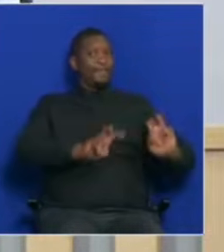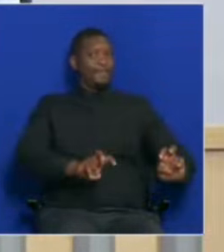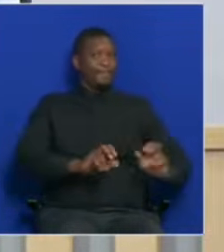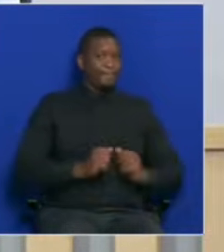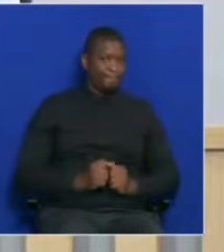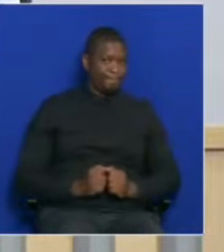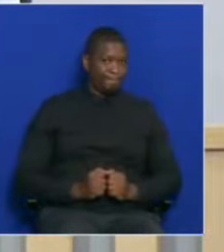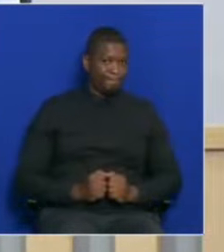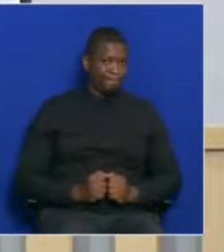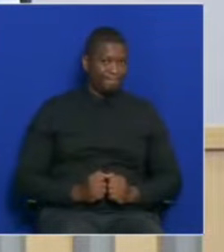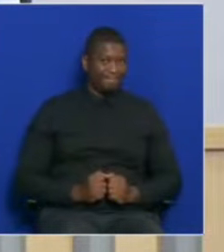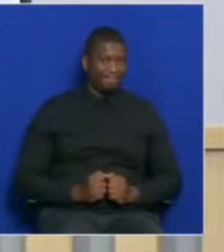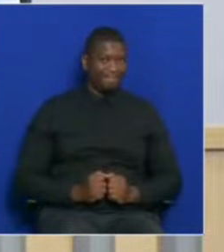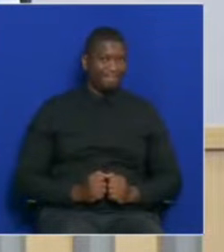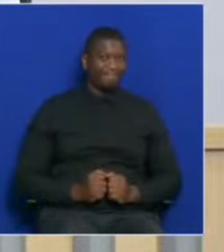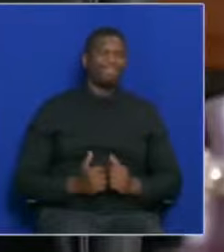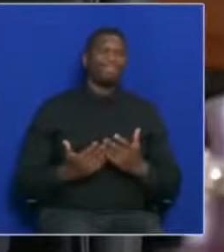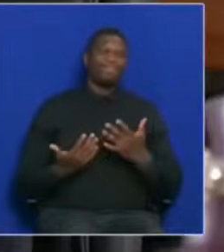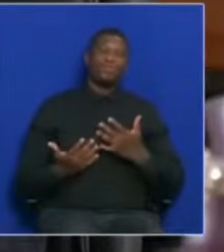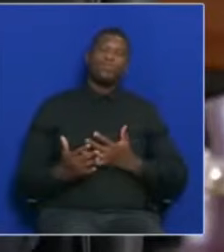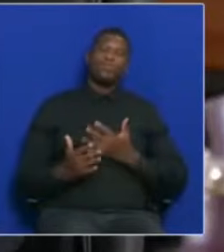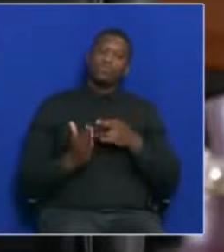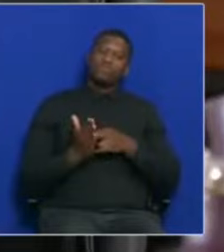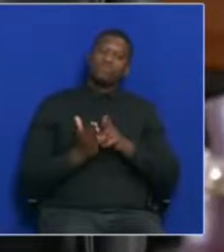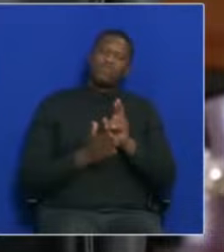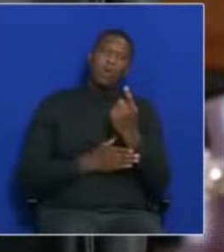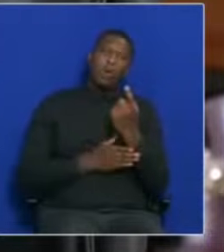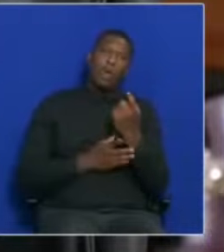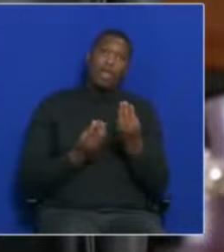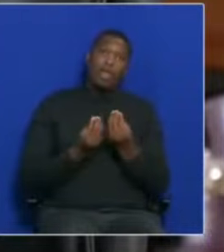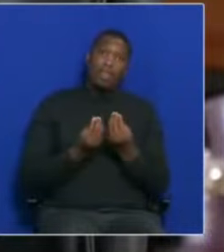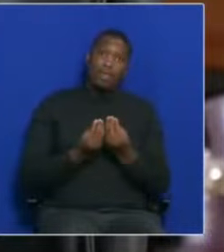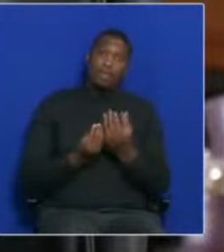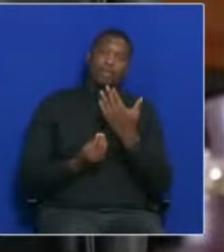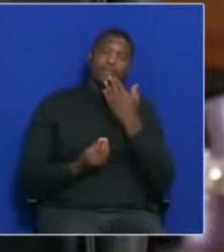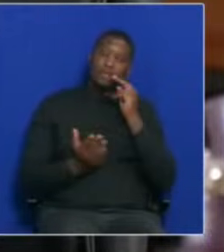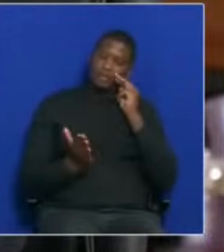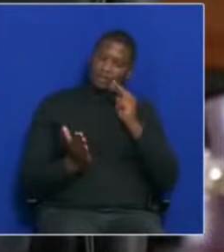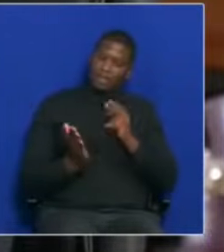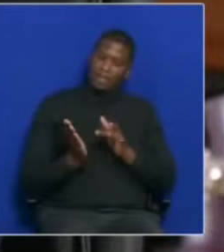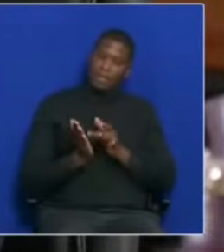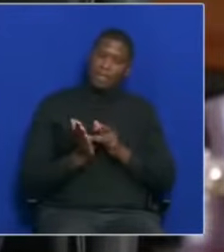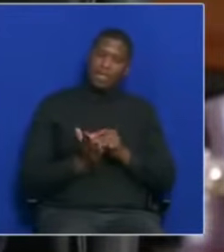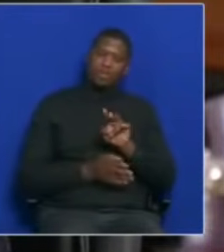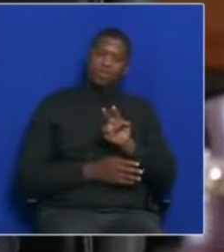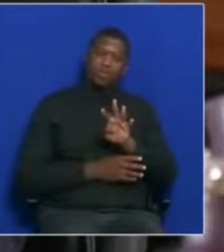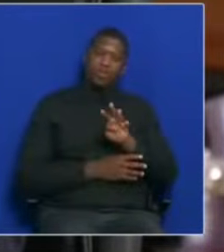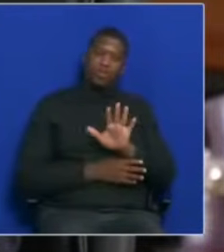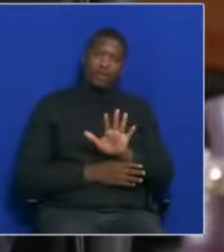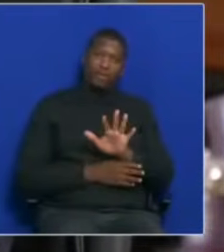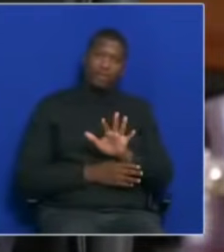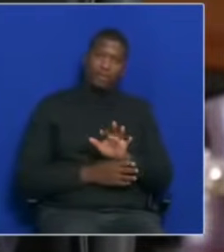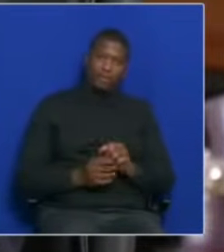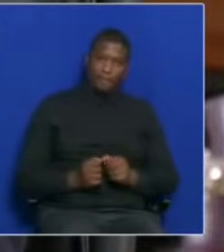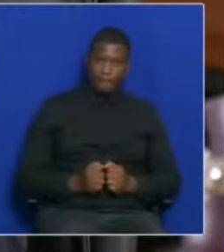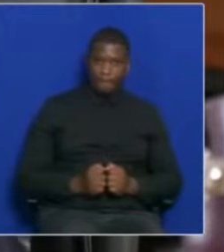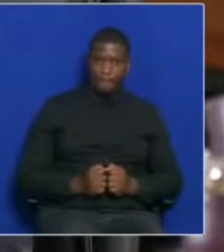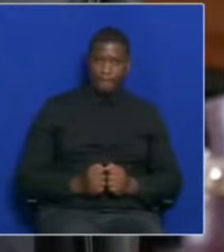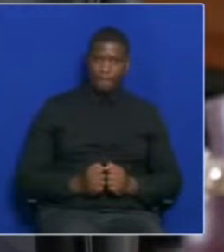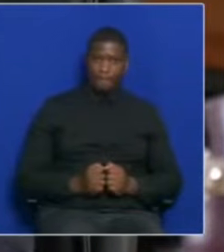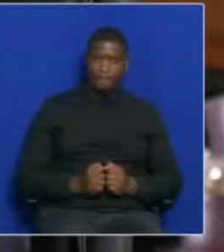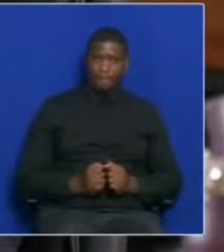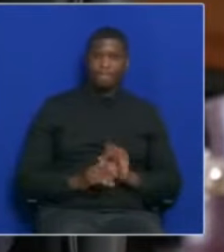I want to make reference to one more thing. If we can go to page 245 of file 10.